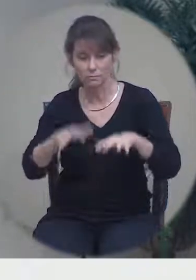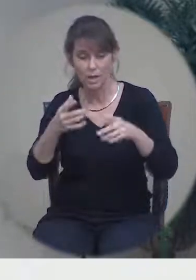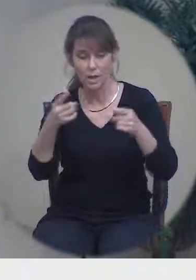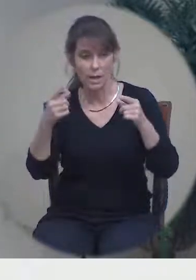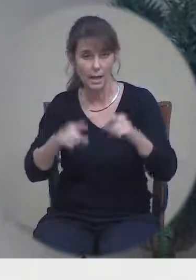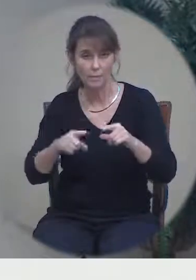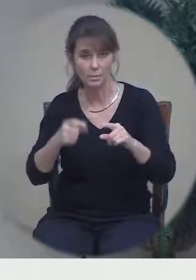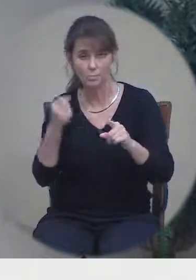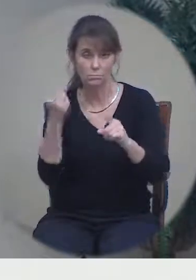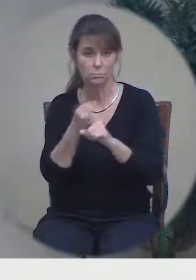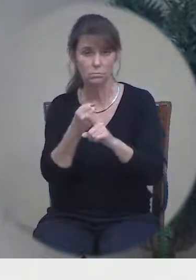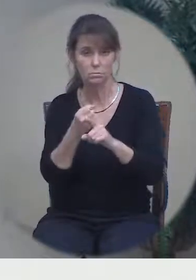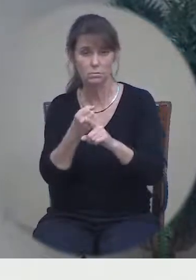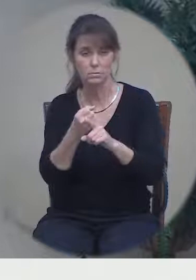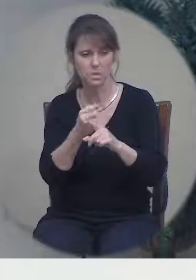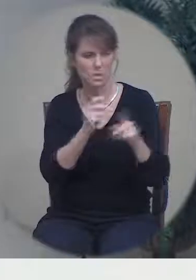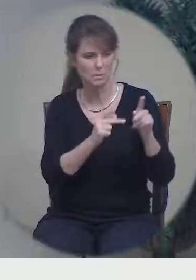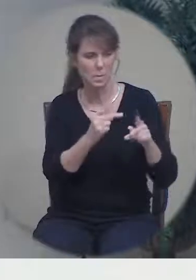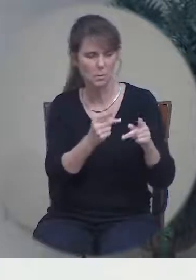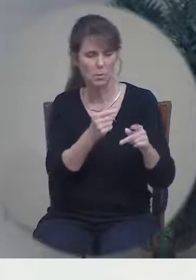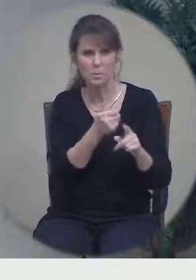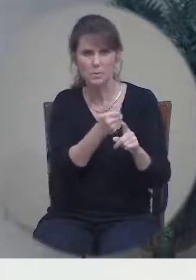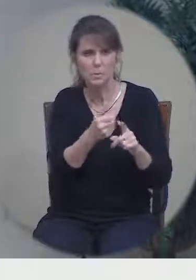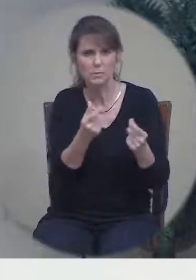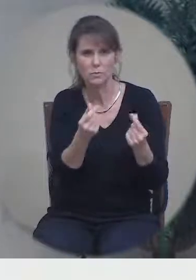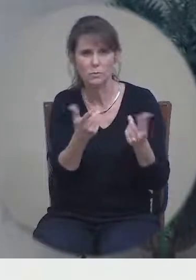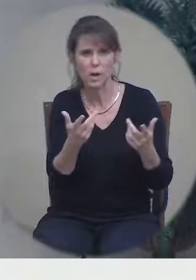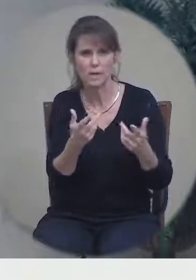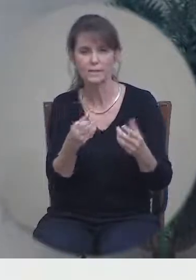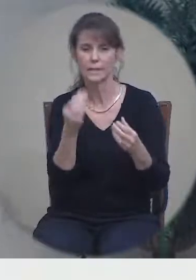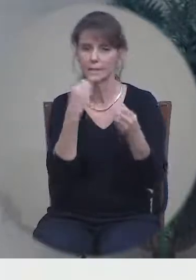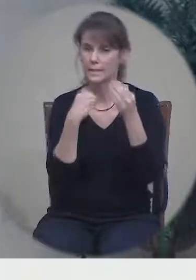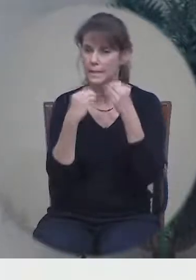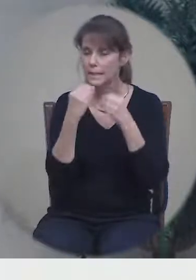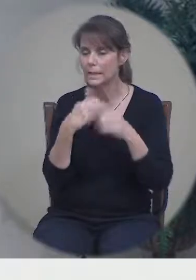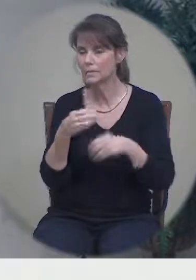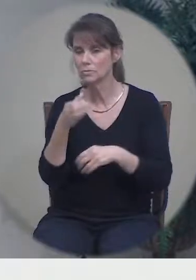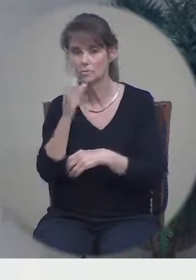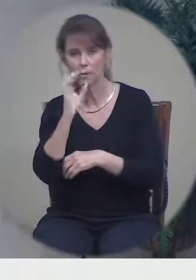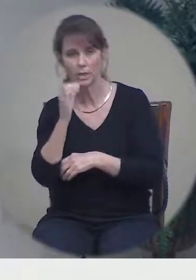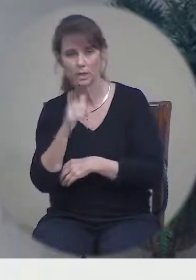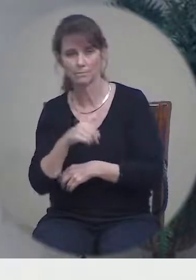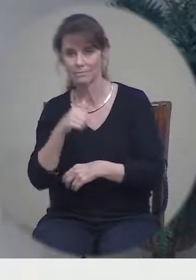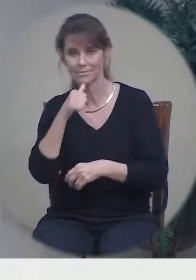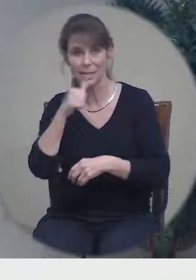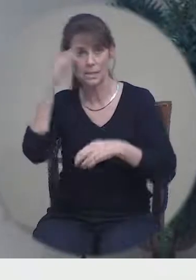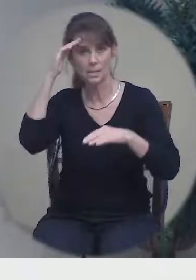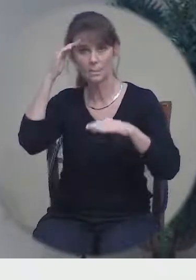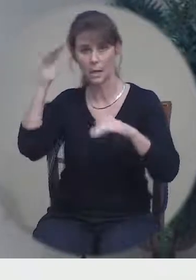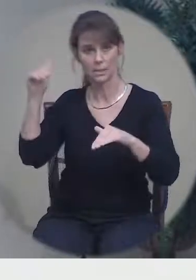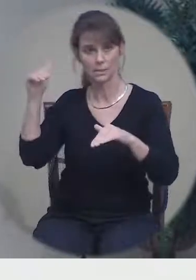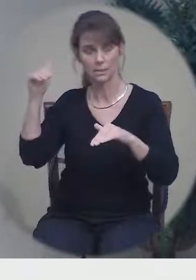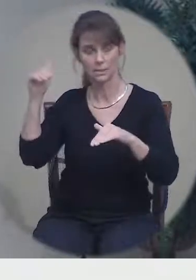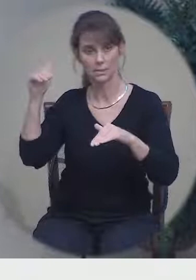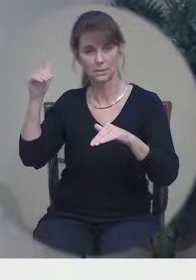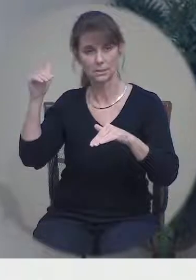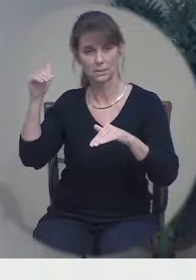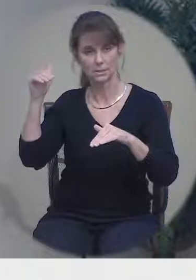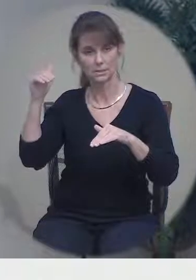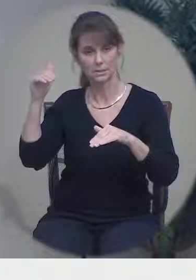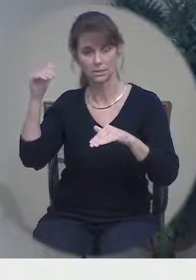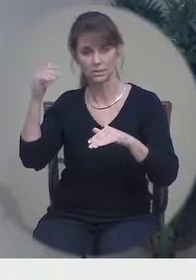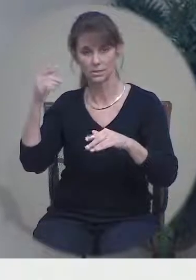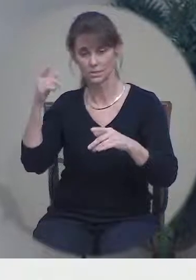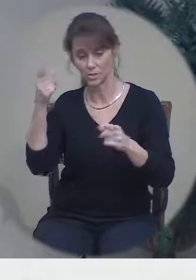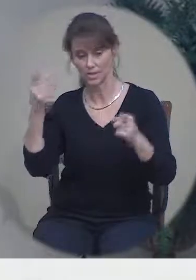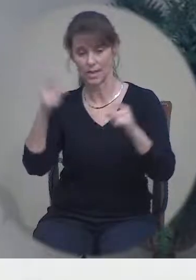it. That's kind of what's happening here. These are unexpected. But not only that, I want you to